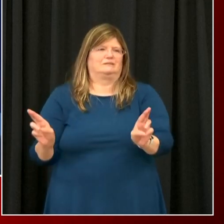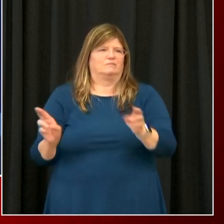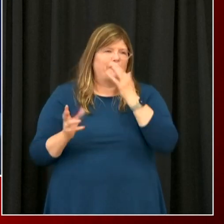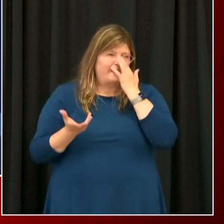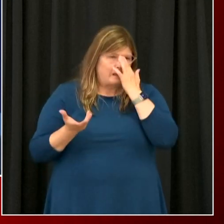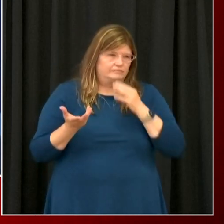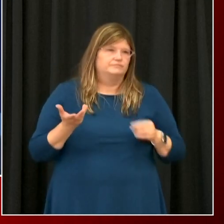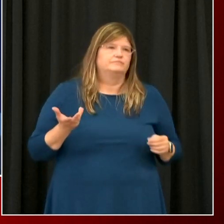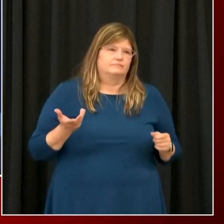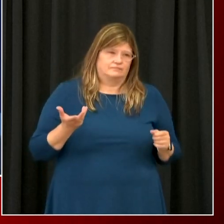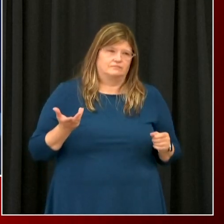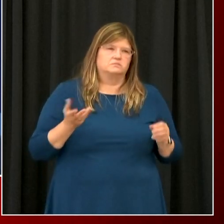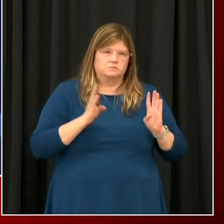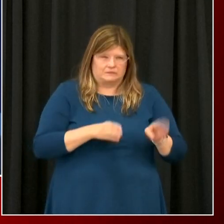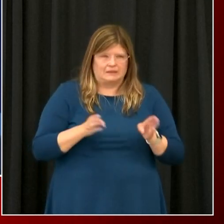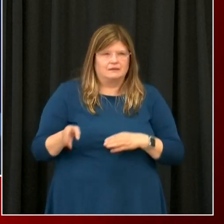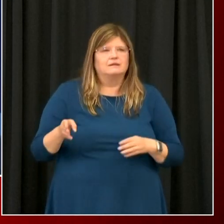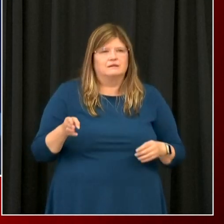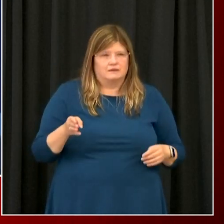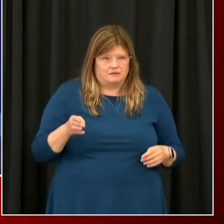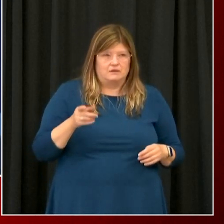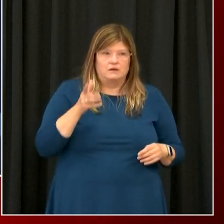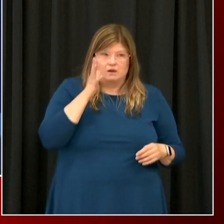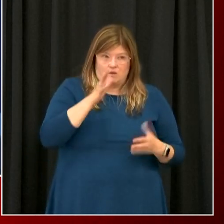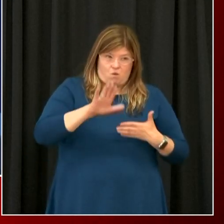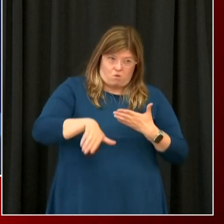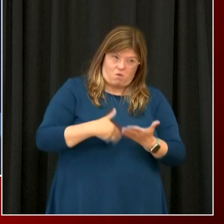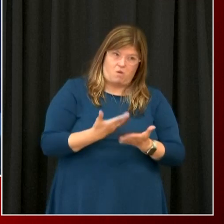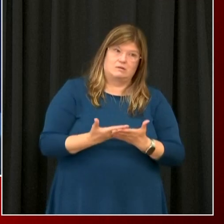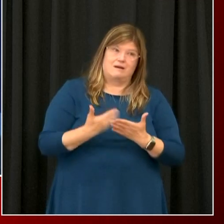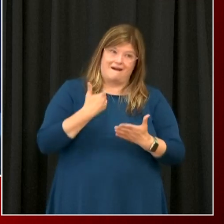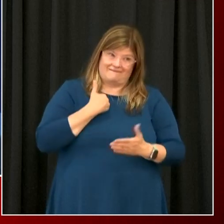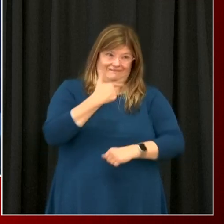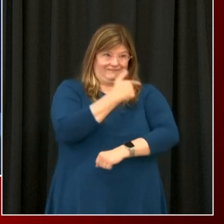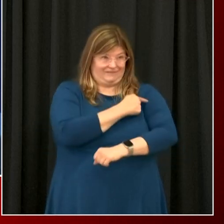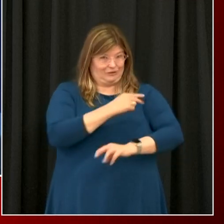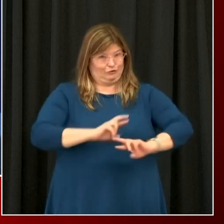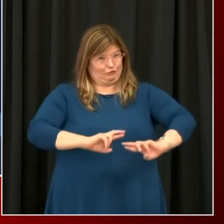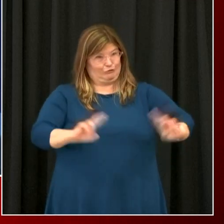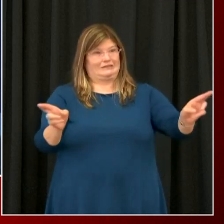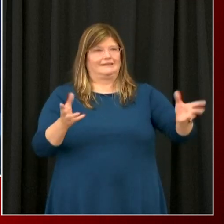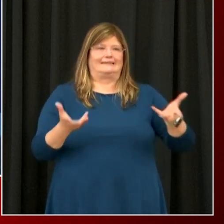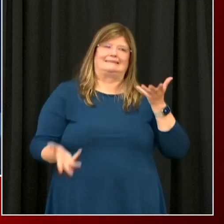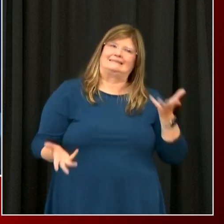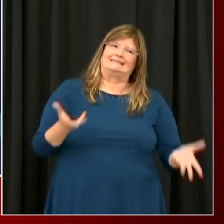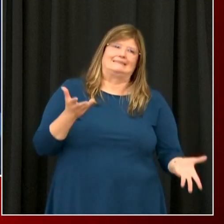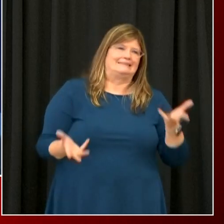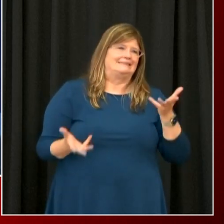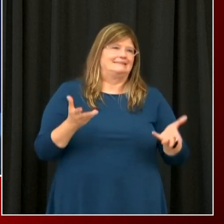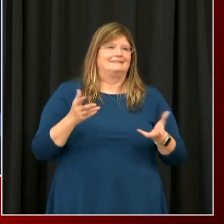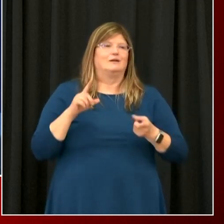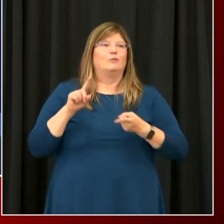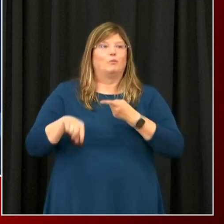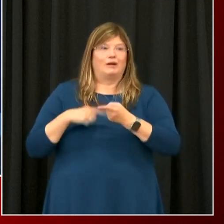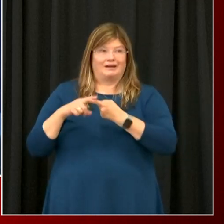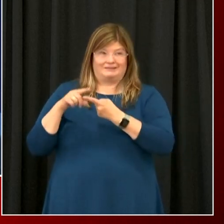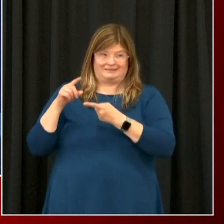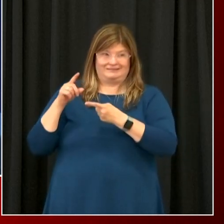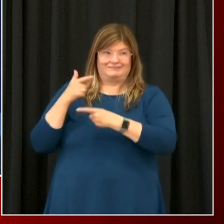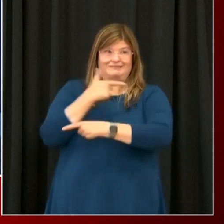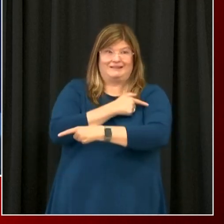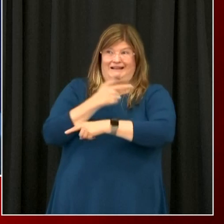preparing and will everyone have access, you know, there are certain things that when vaccines are made available and the safety